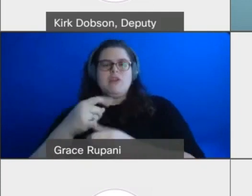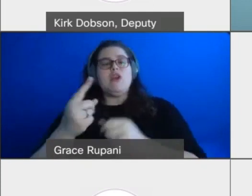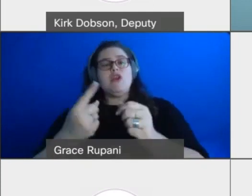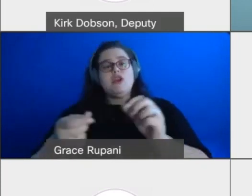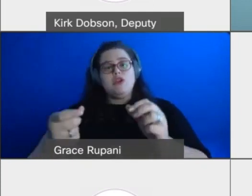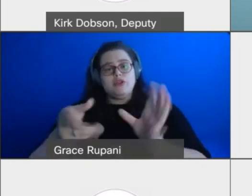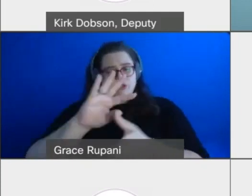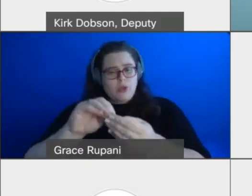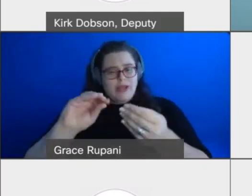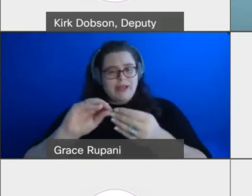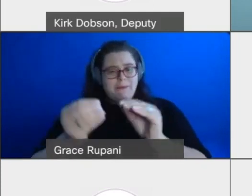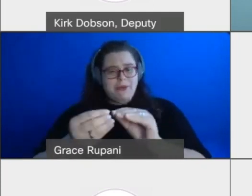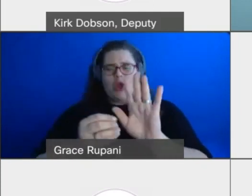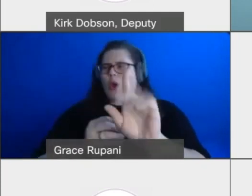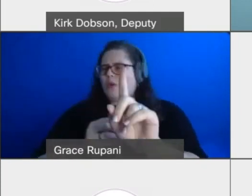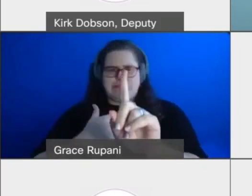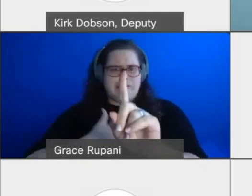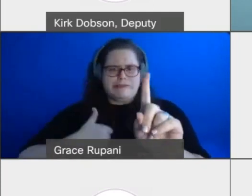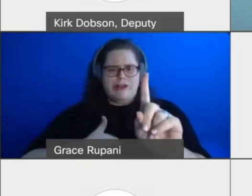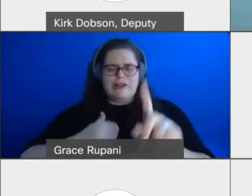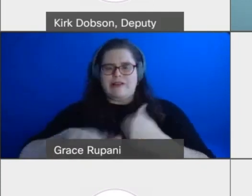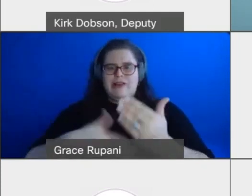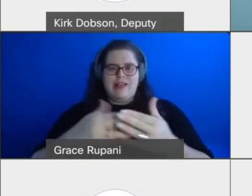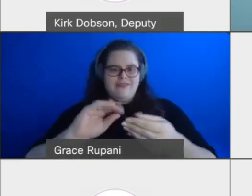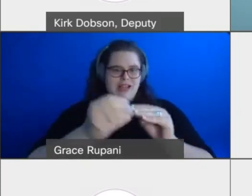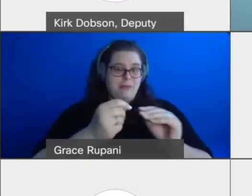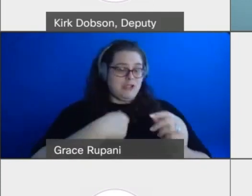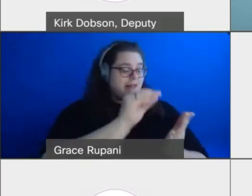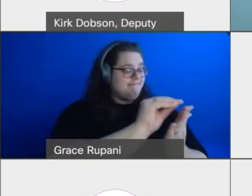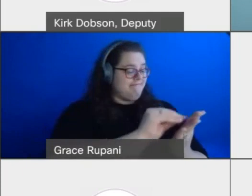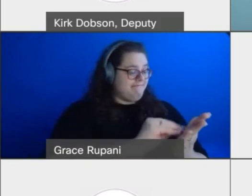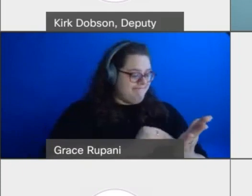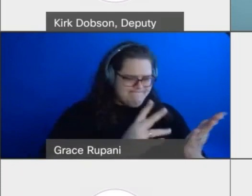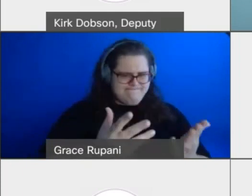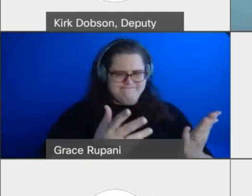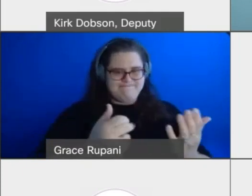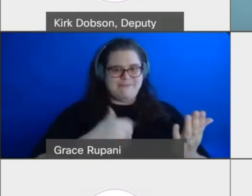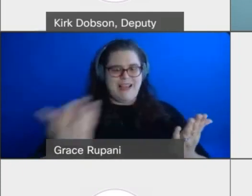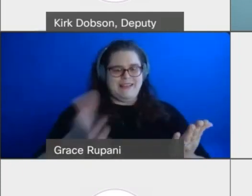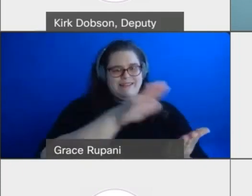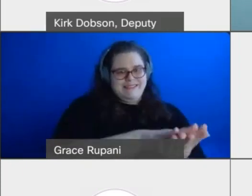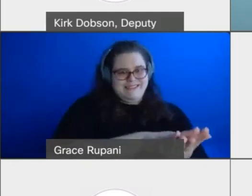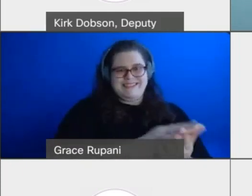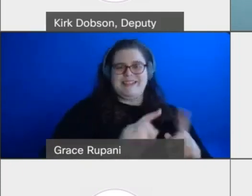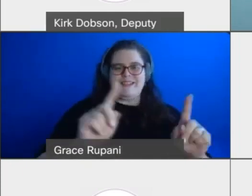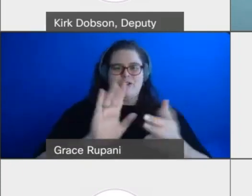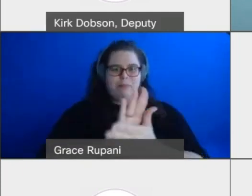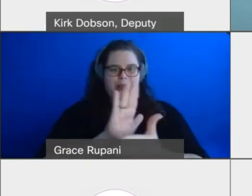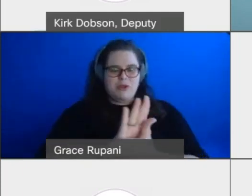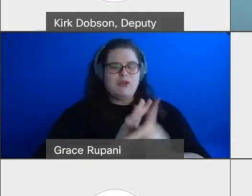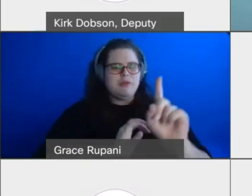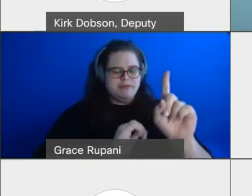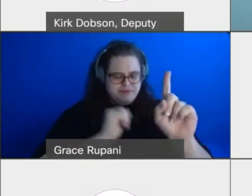I had all those numbers written down in front of me, and I wasn't working here. So out of